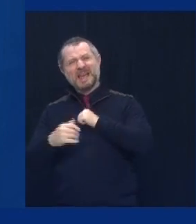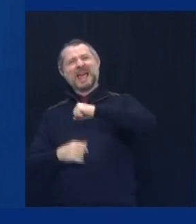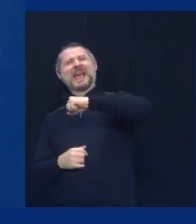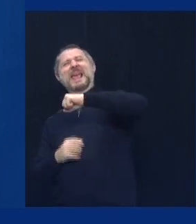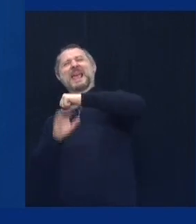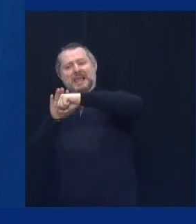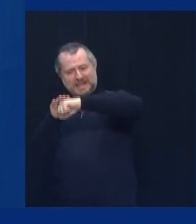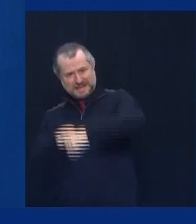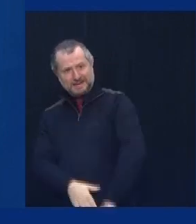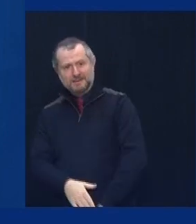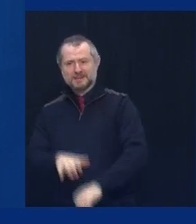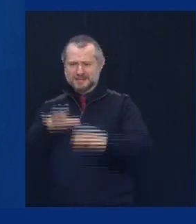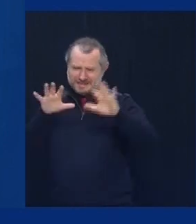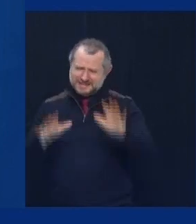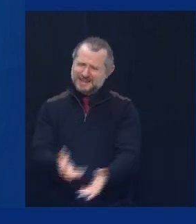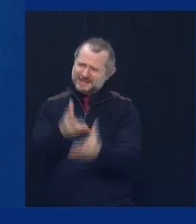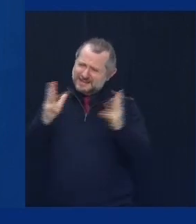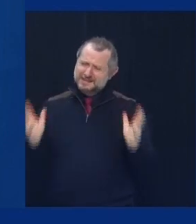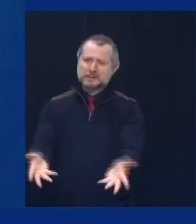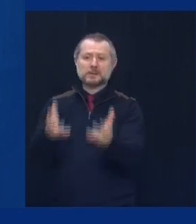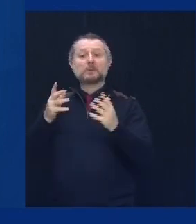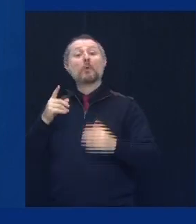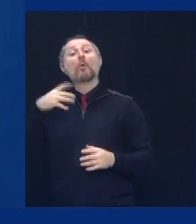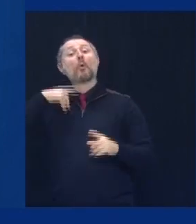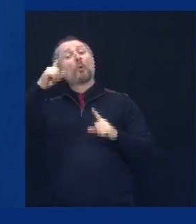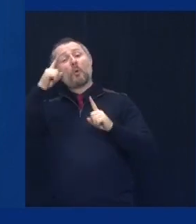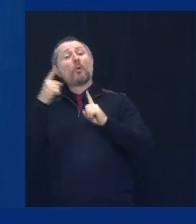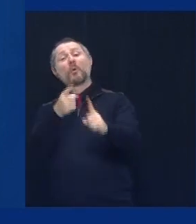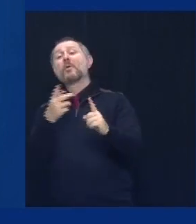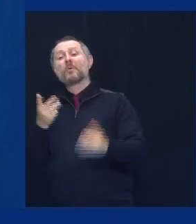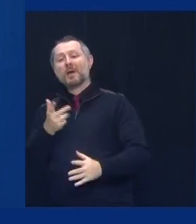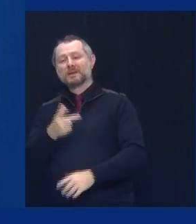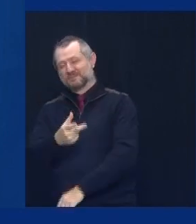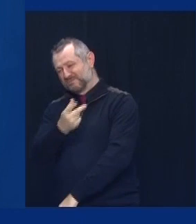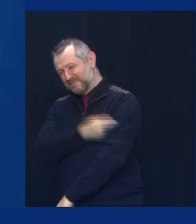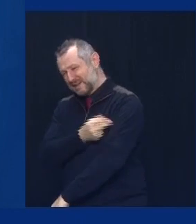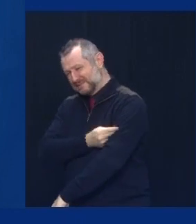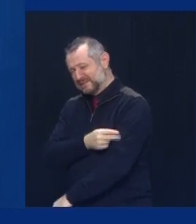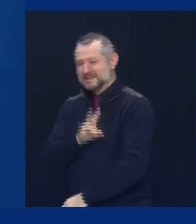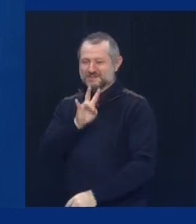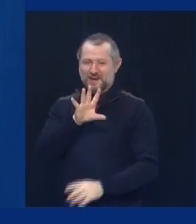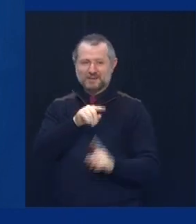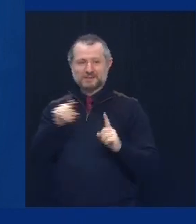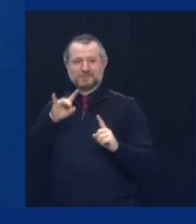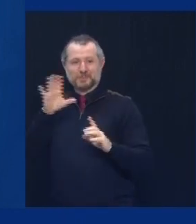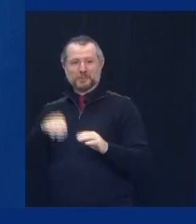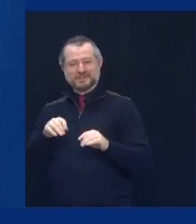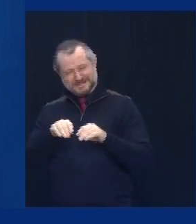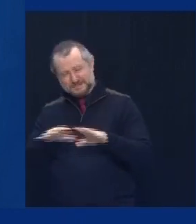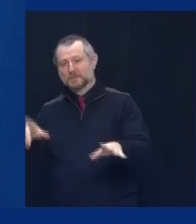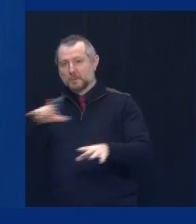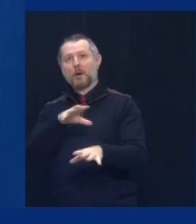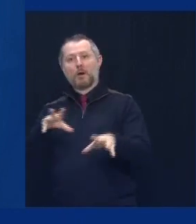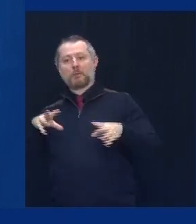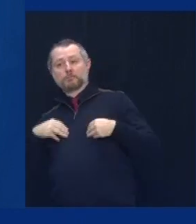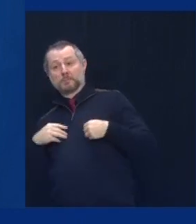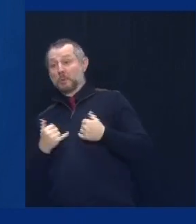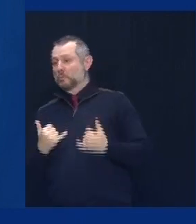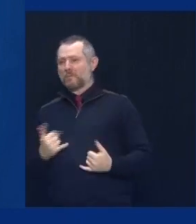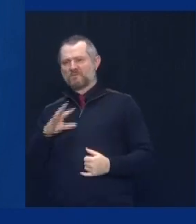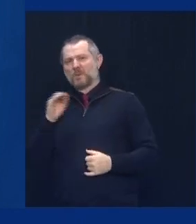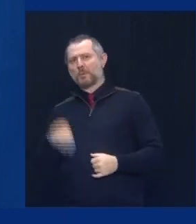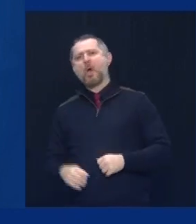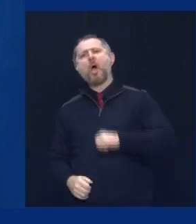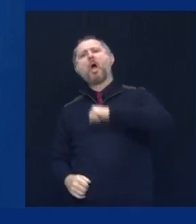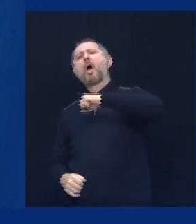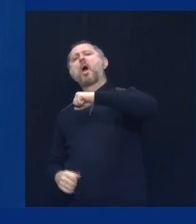We have to hit 75 to 85% of the population for the vaccine to be effective. We have 50% of the population saying they won't take